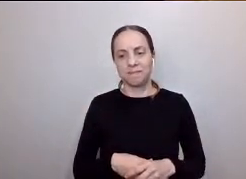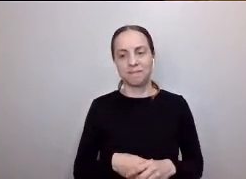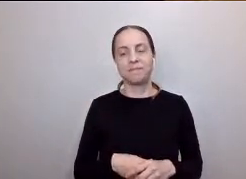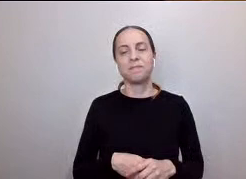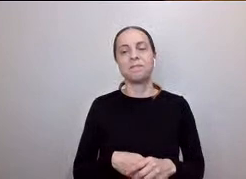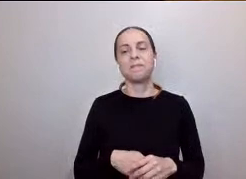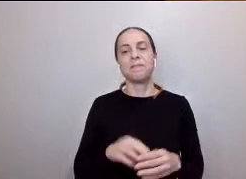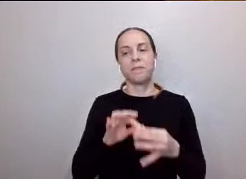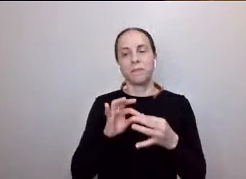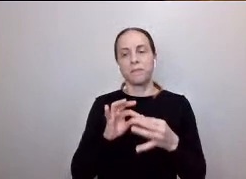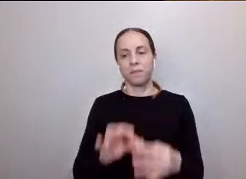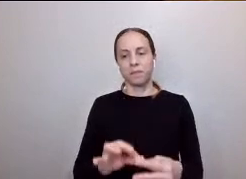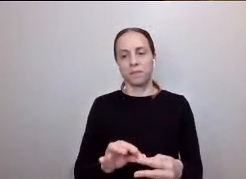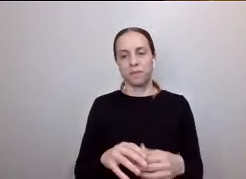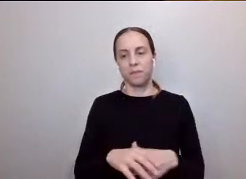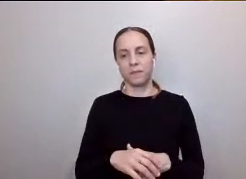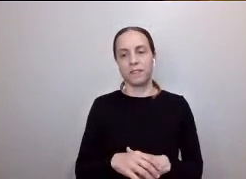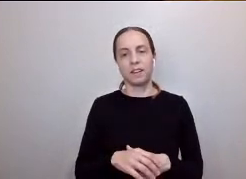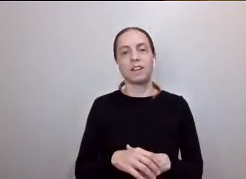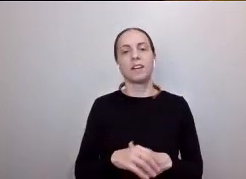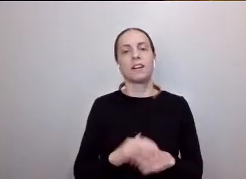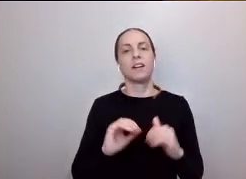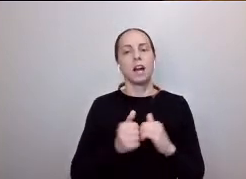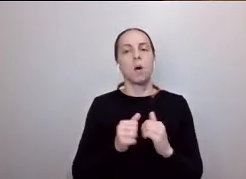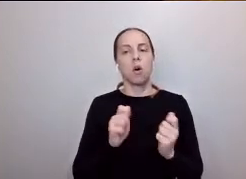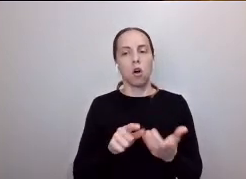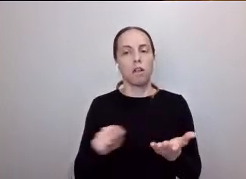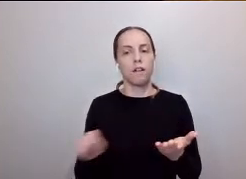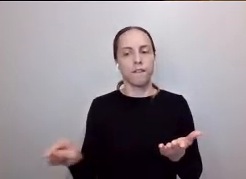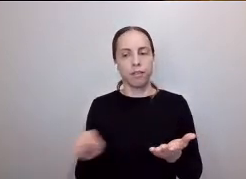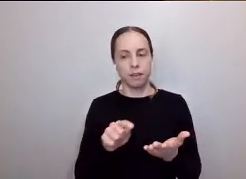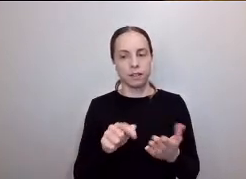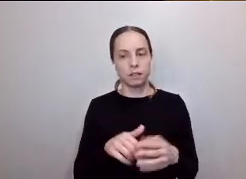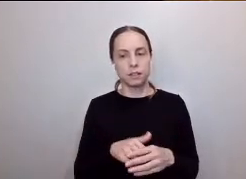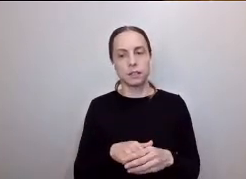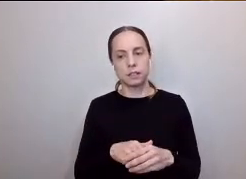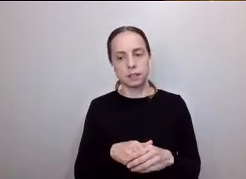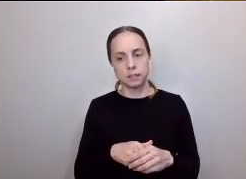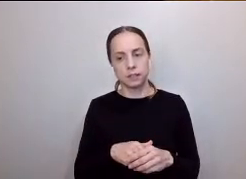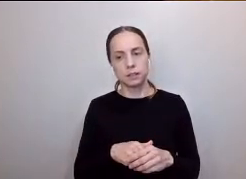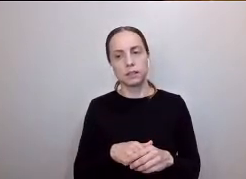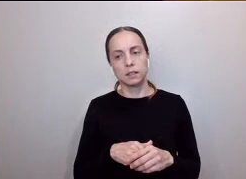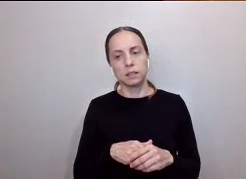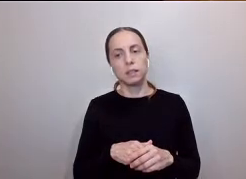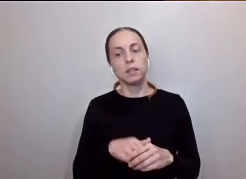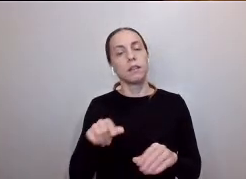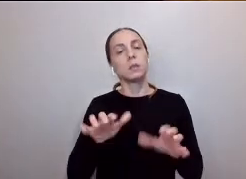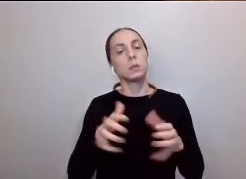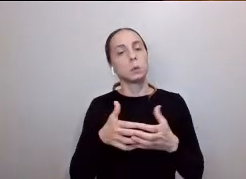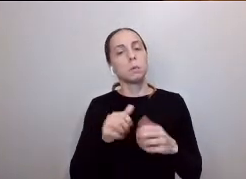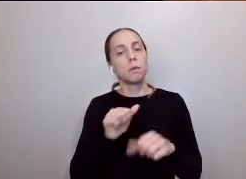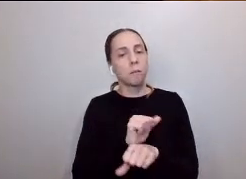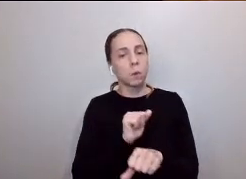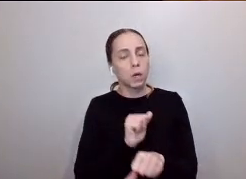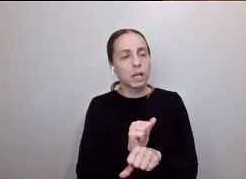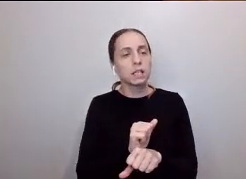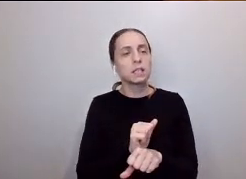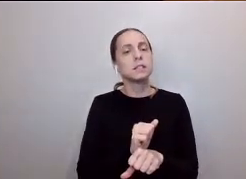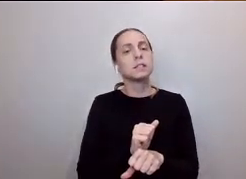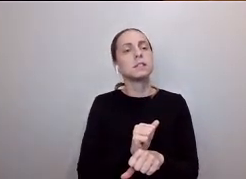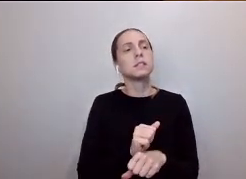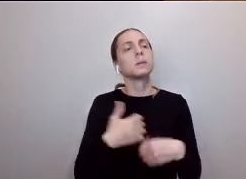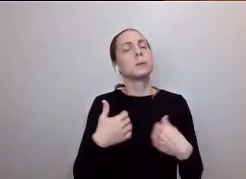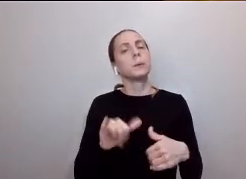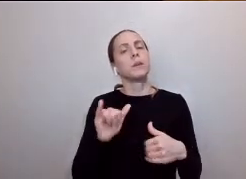down with this group of employees, and that was also a key driver in bringing this forward, and something I think we